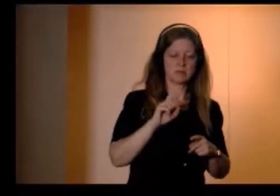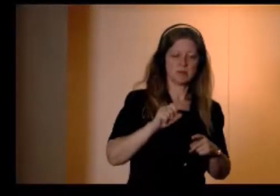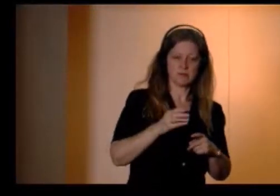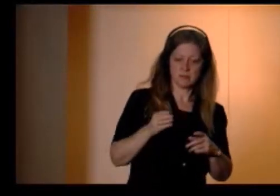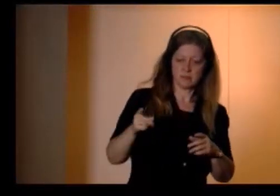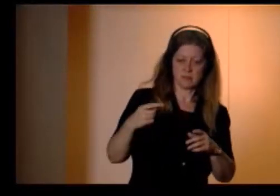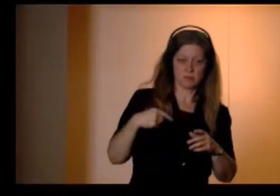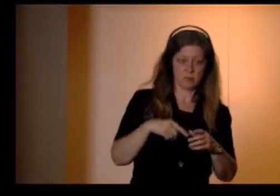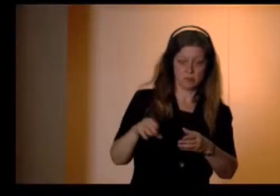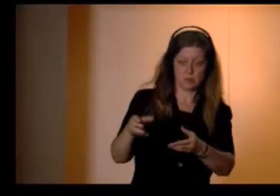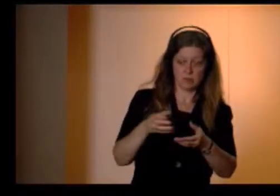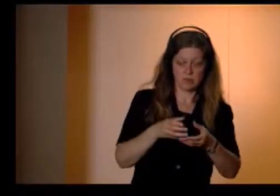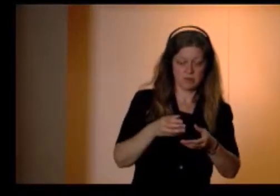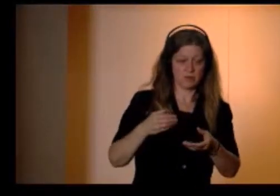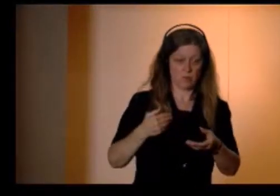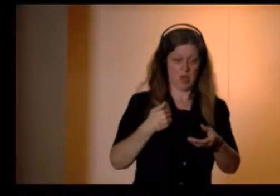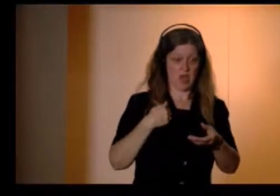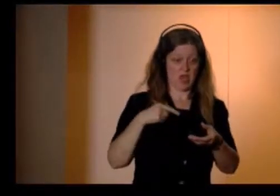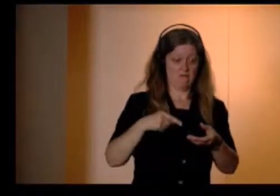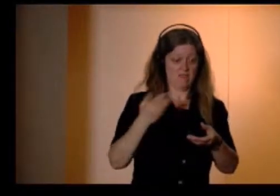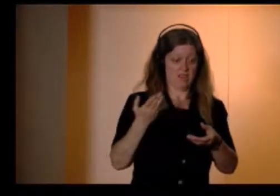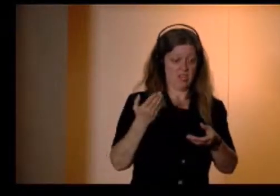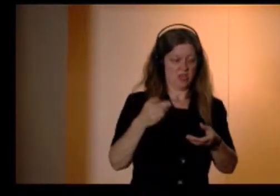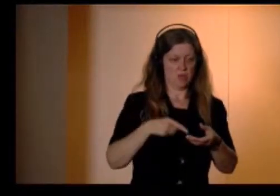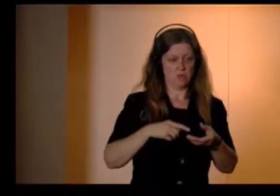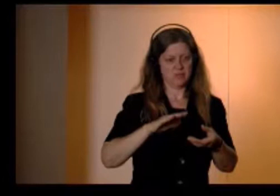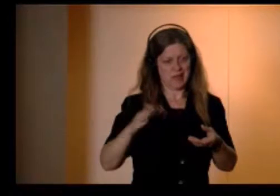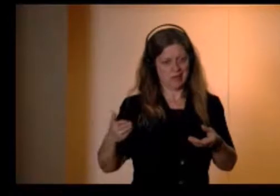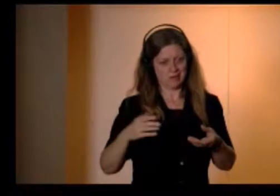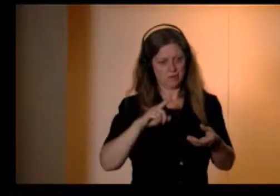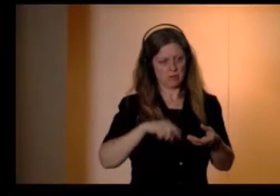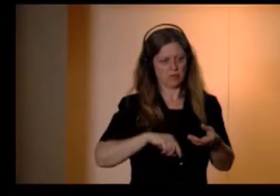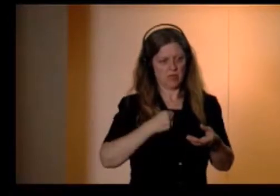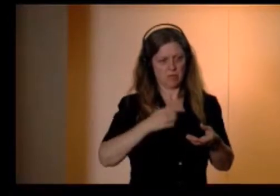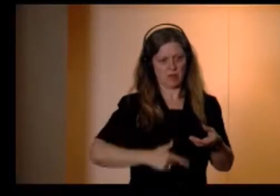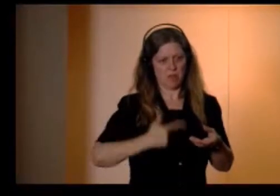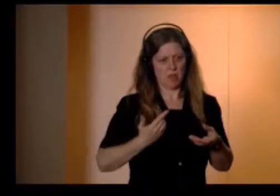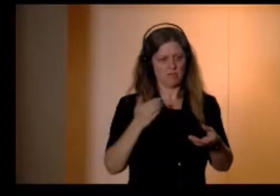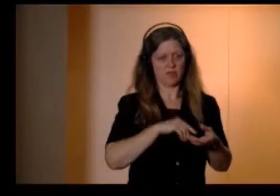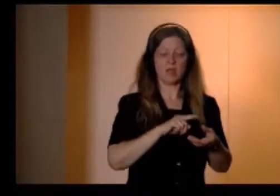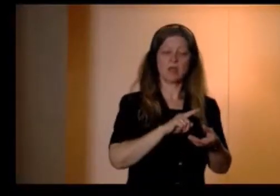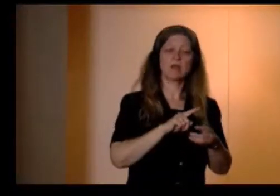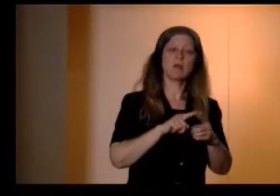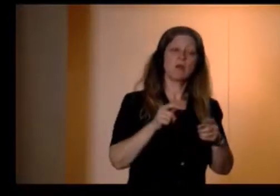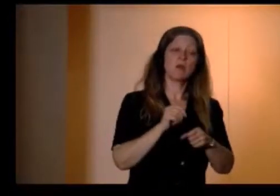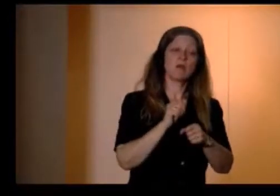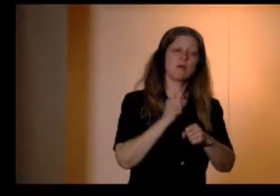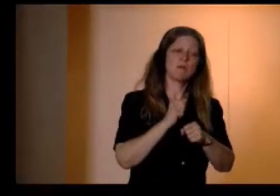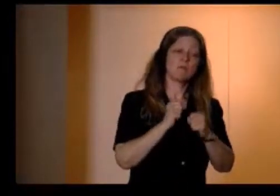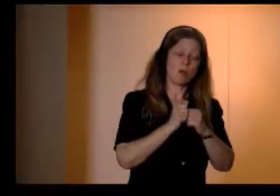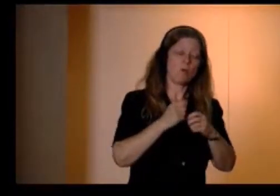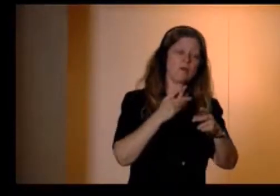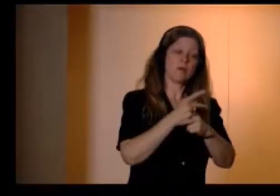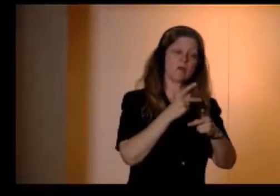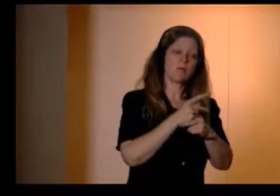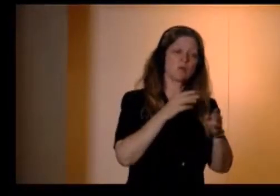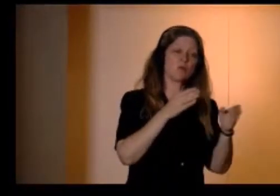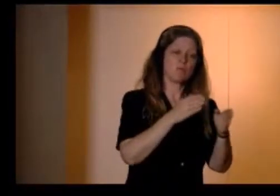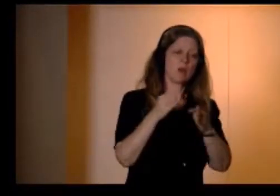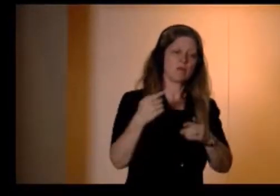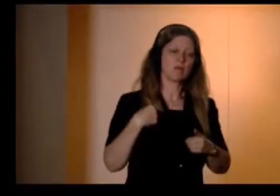they are dead. We cannot get them back to life. But with computational methods, we can take a look. What are these